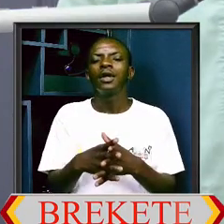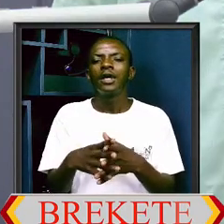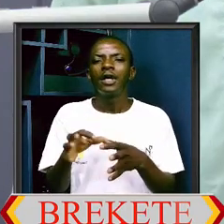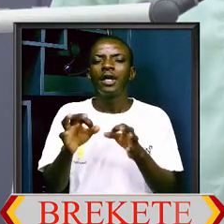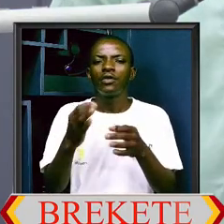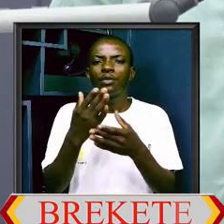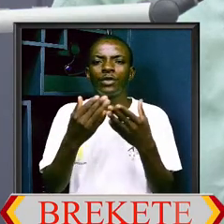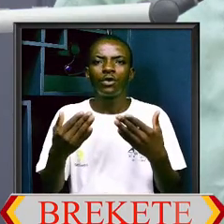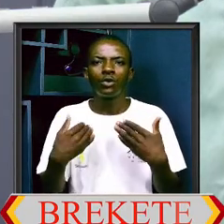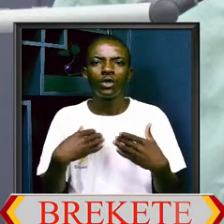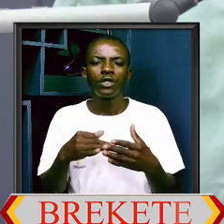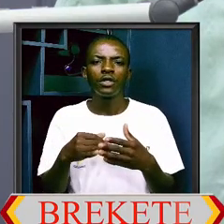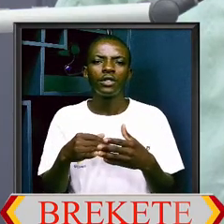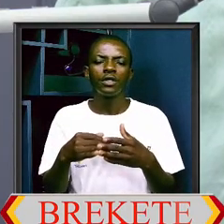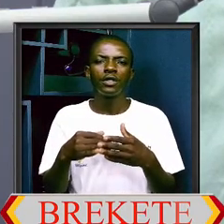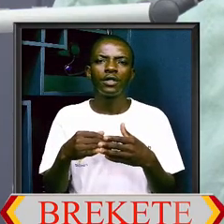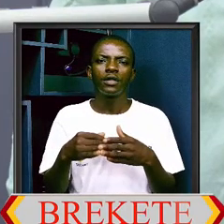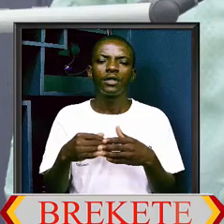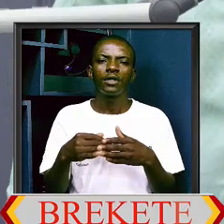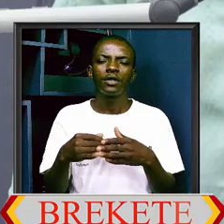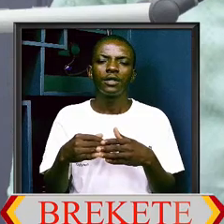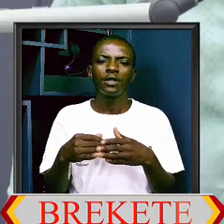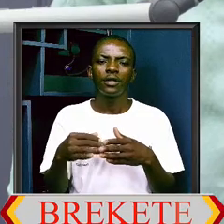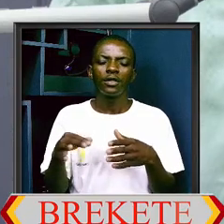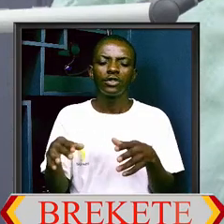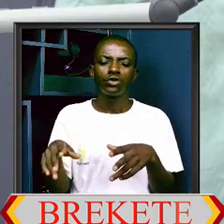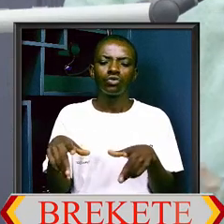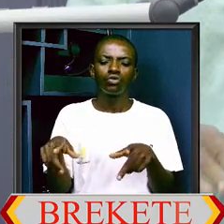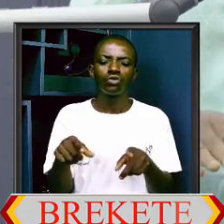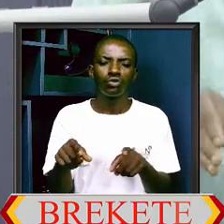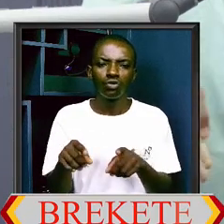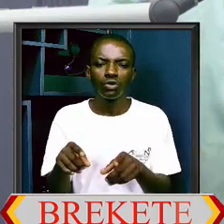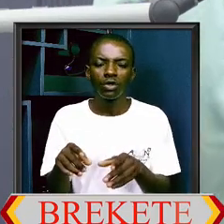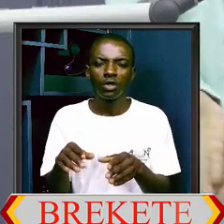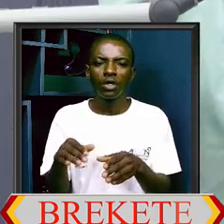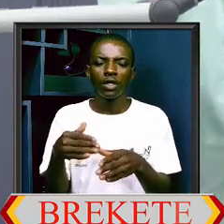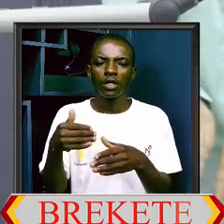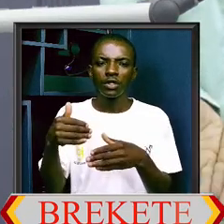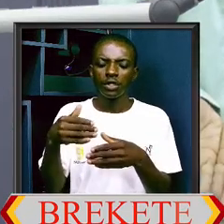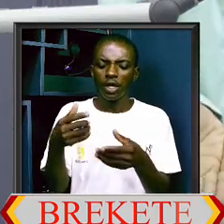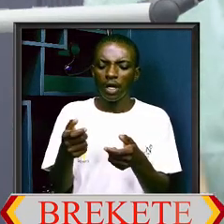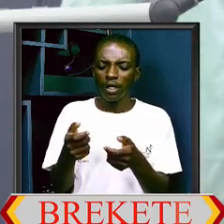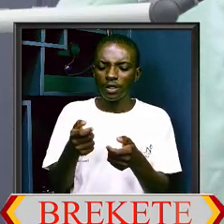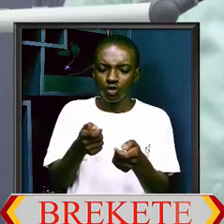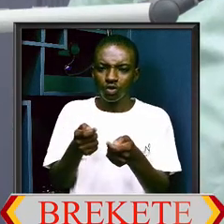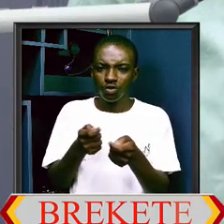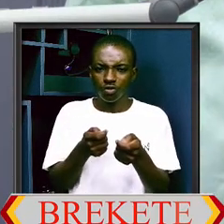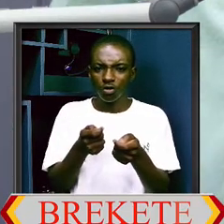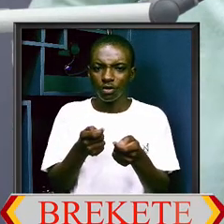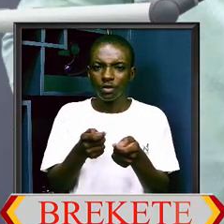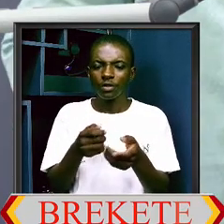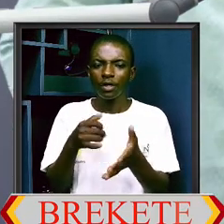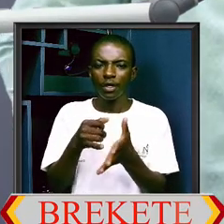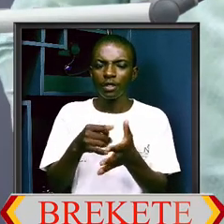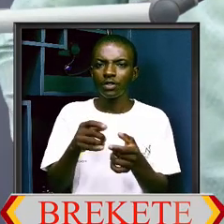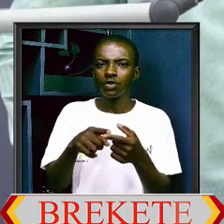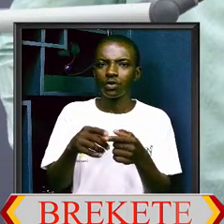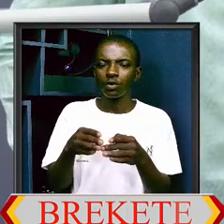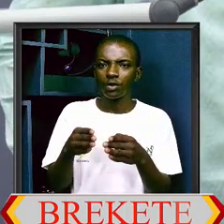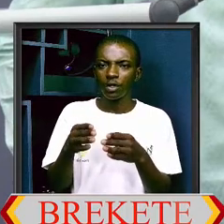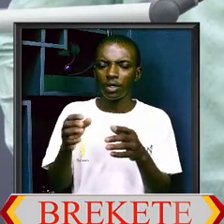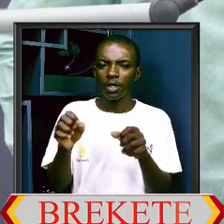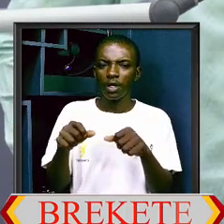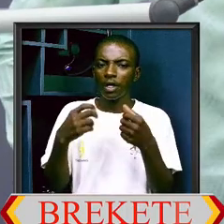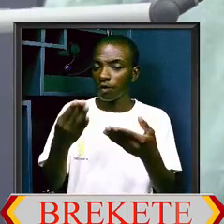if person we even you see adjust make they gave